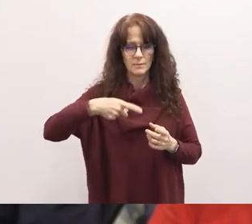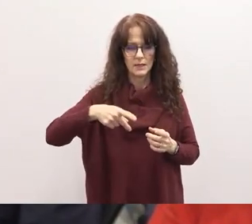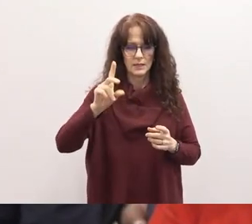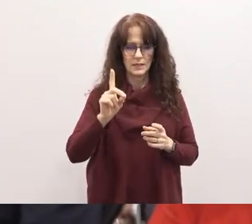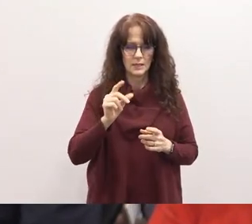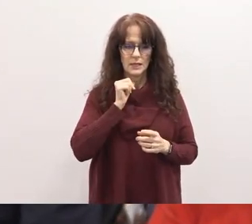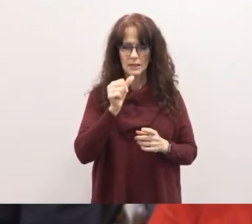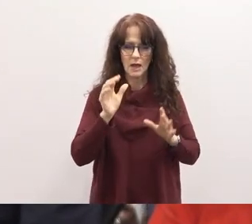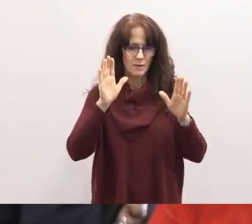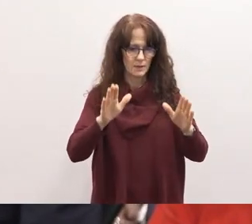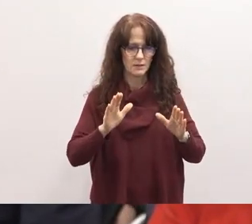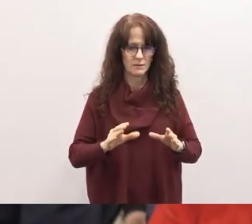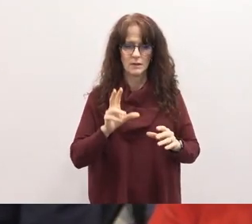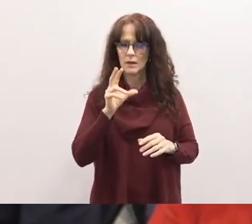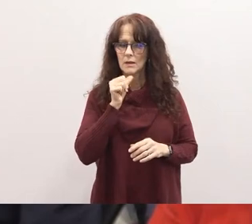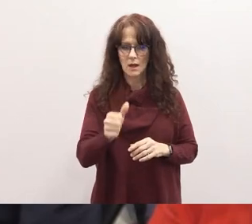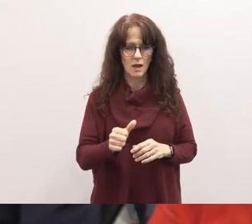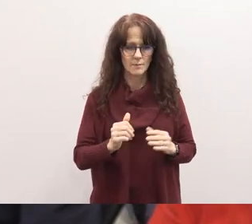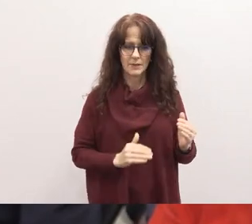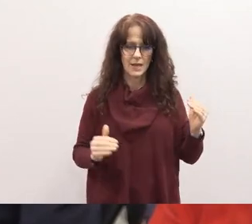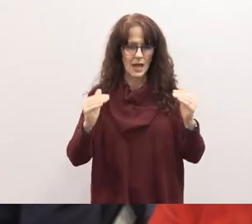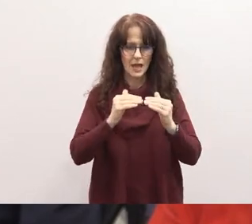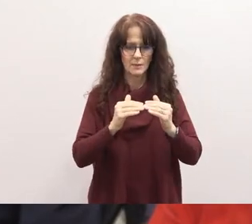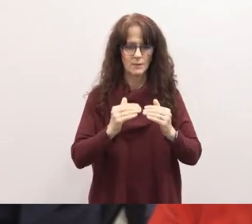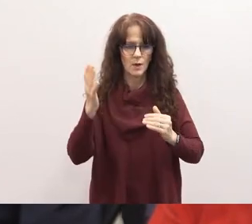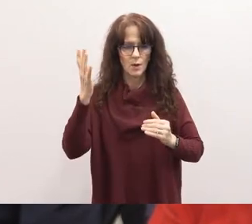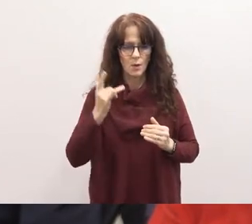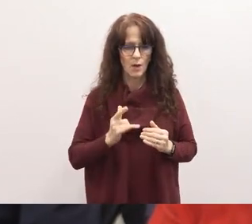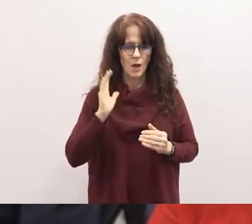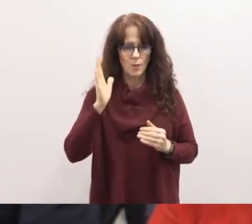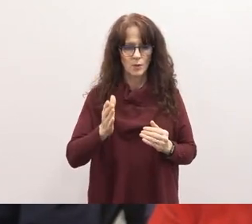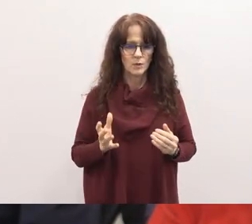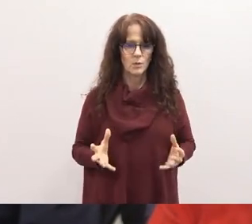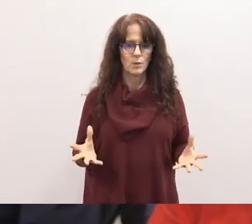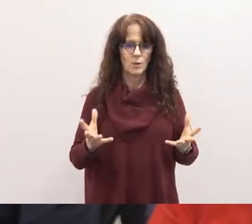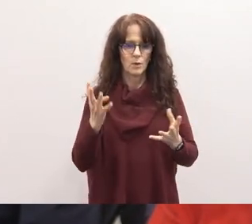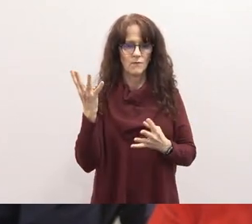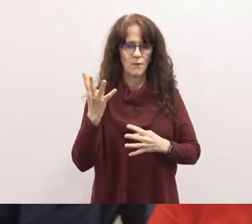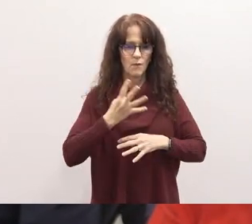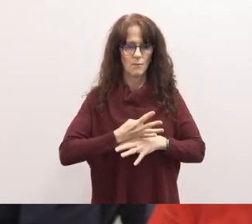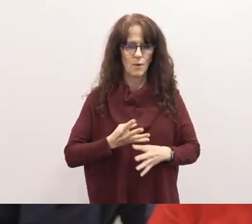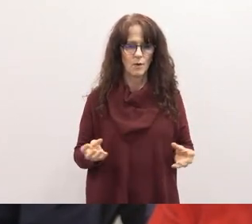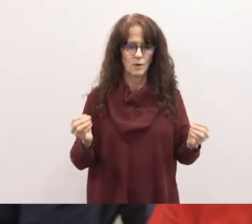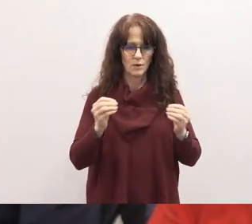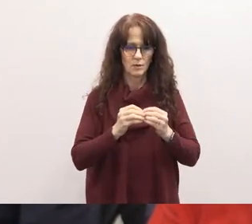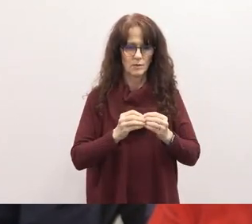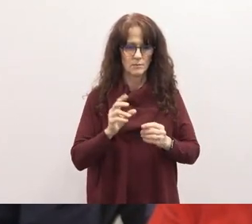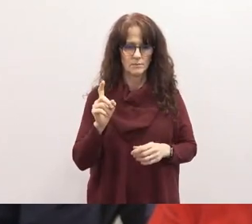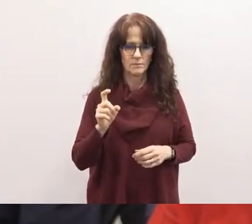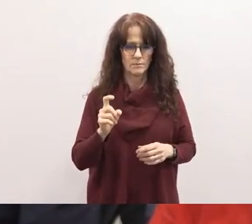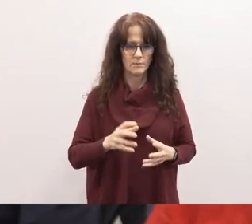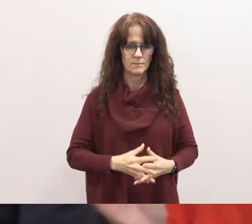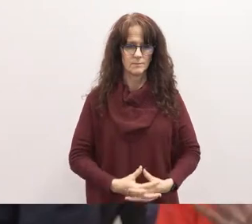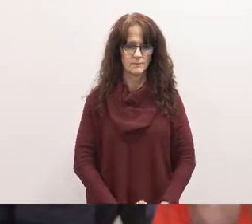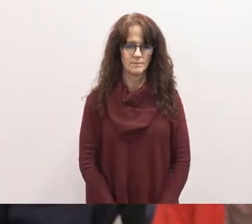been excellent, nor has it been equitable, so why would we want 4 more days of this?